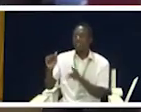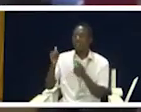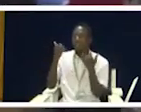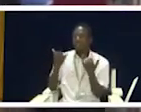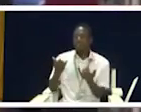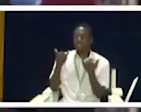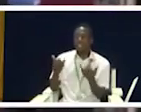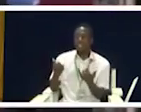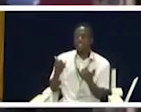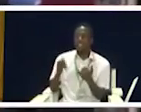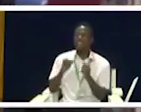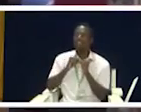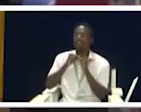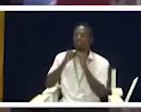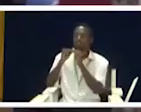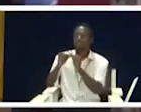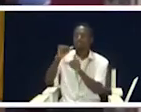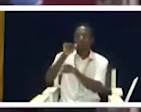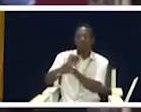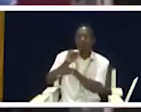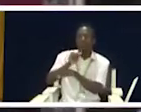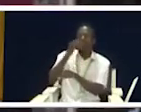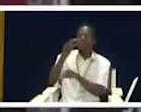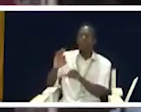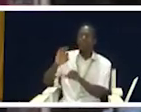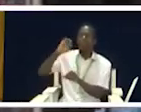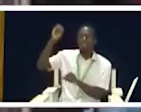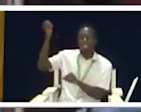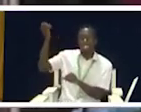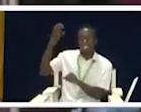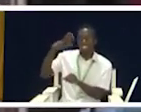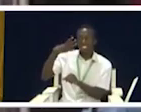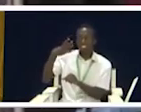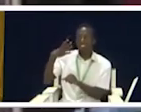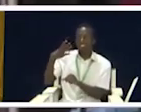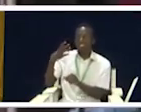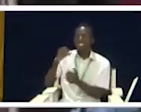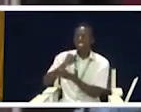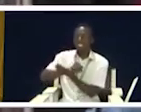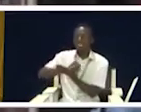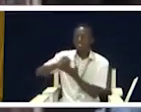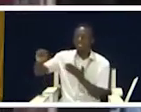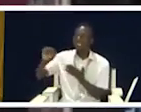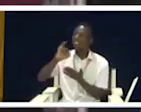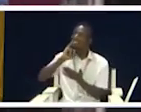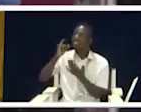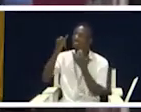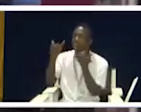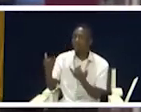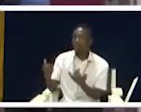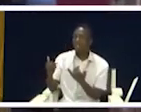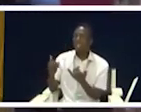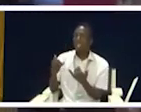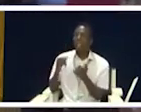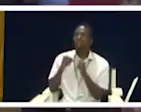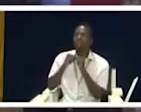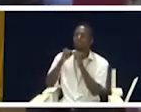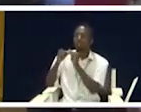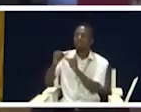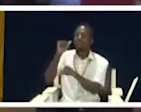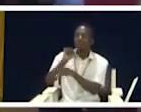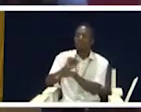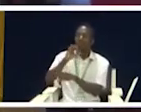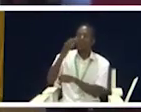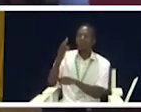and continuous work of grace. Sanctification is a present, ongoing, and continuous work of grace. It does not